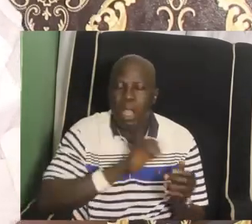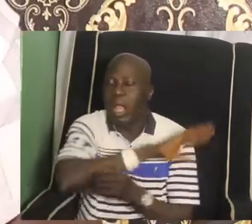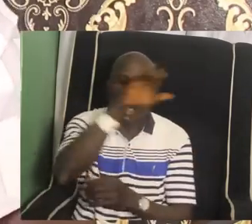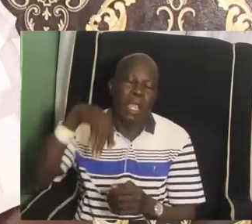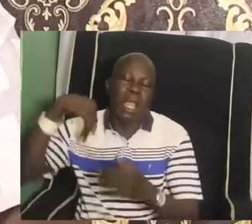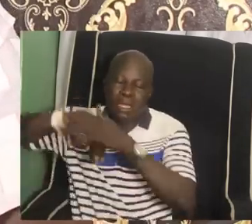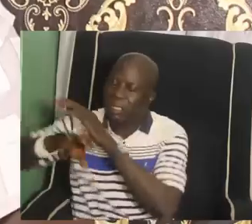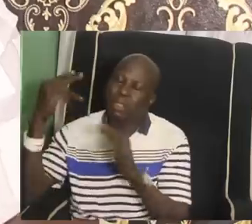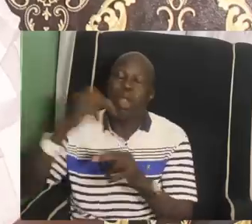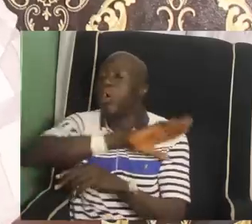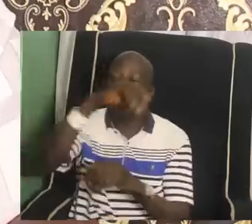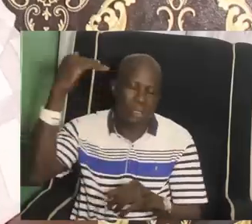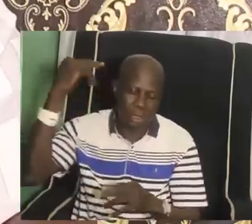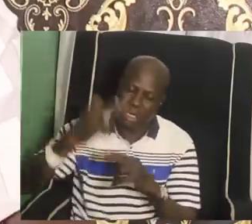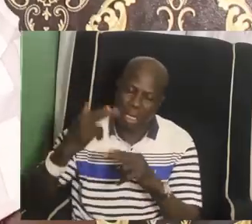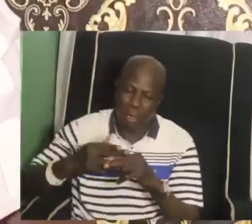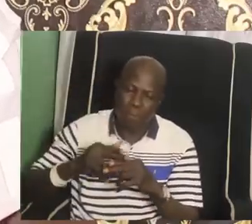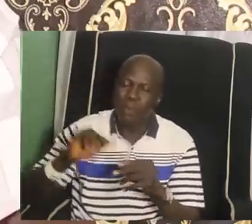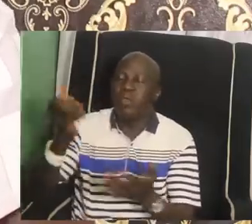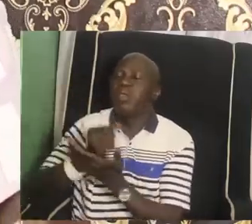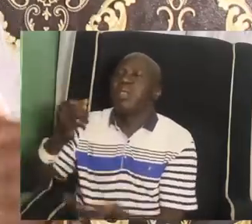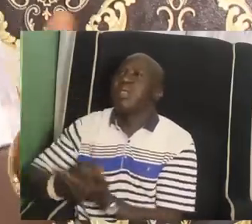shall be with you. Yes.